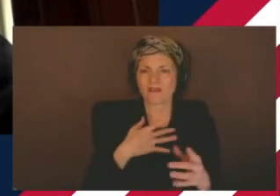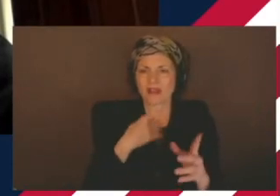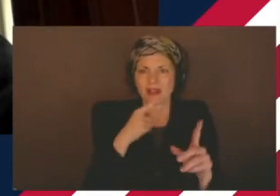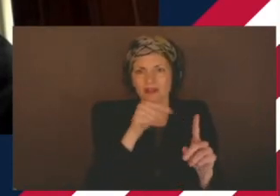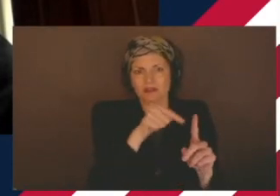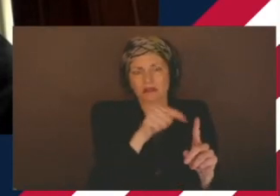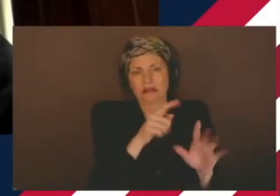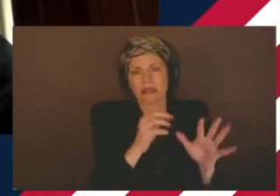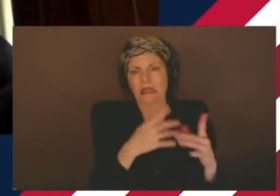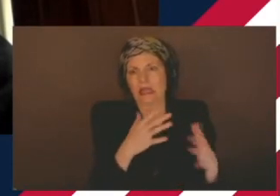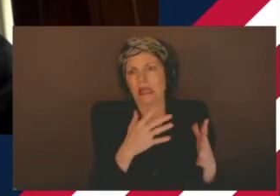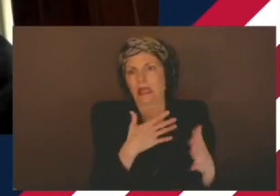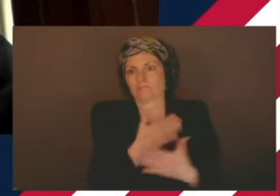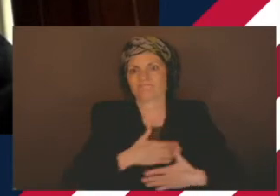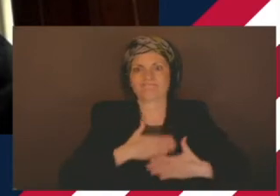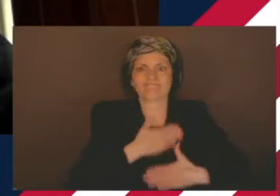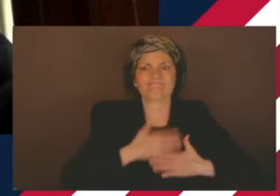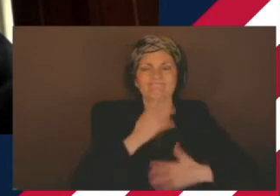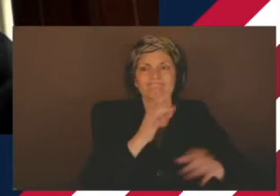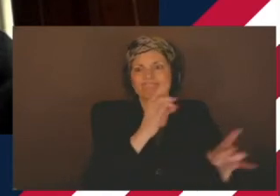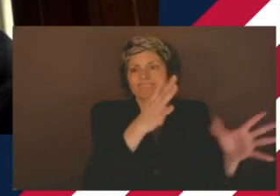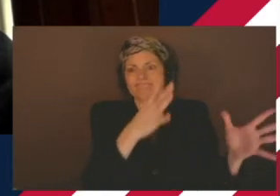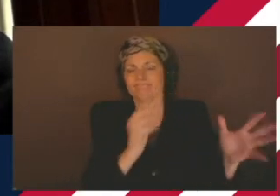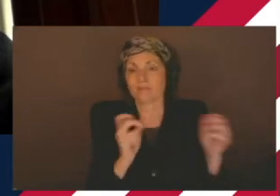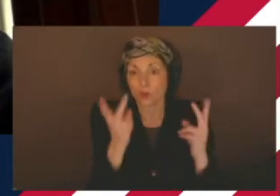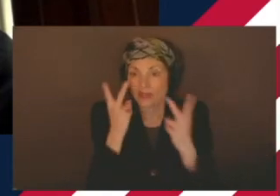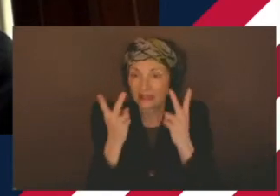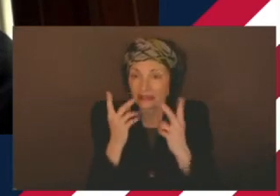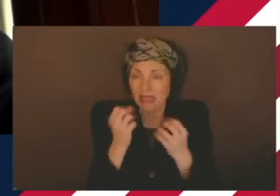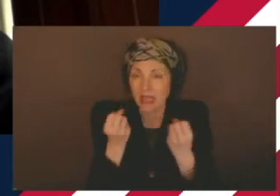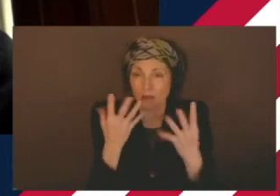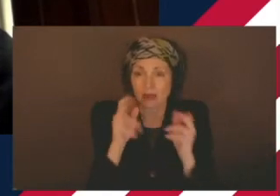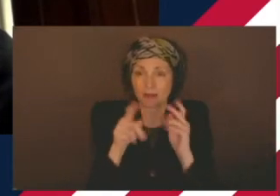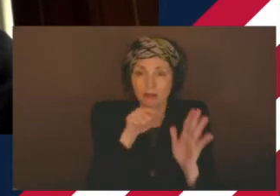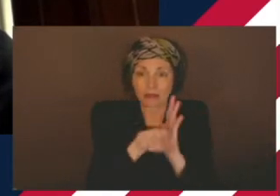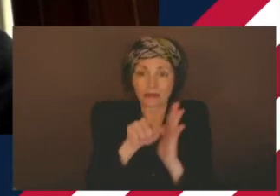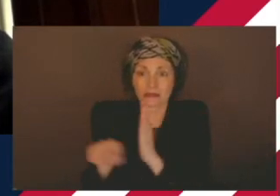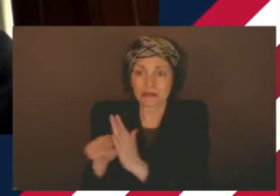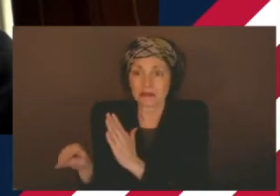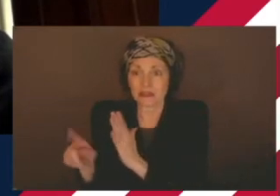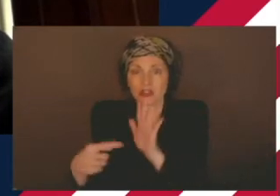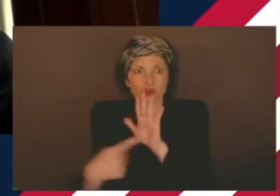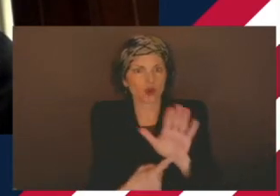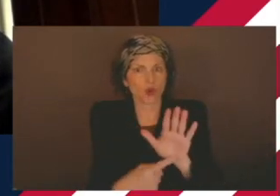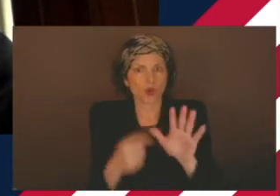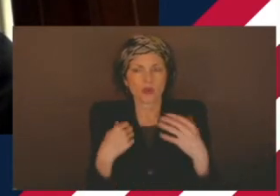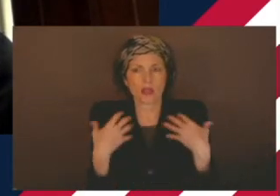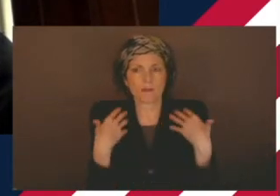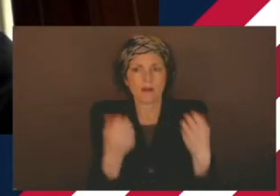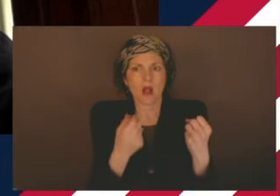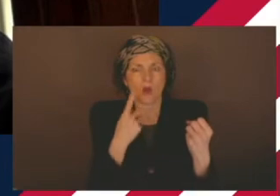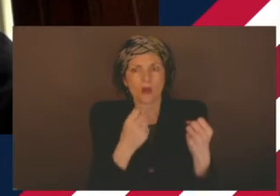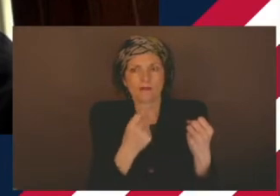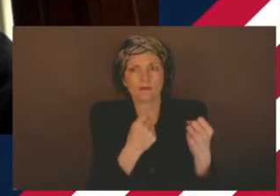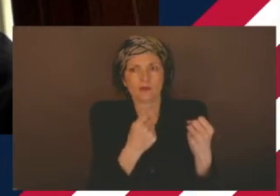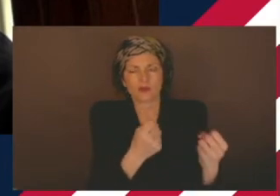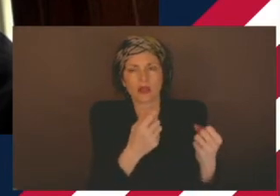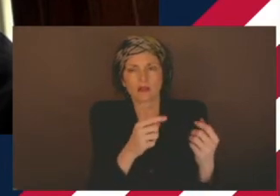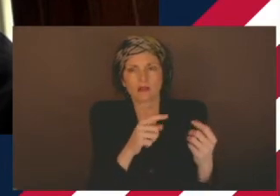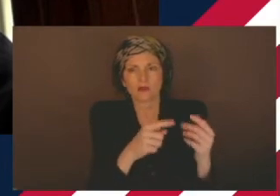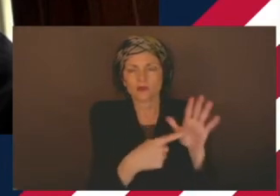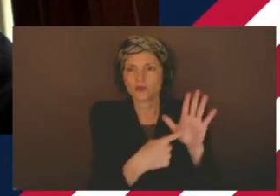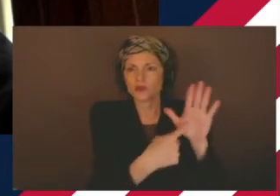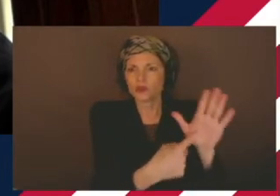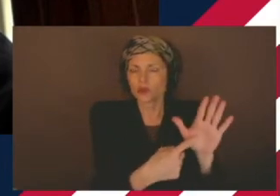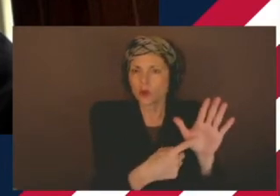1990 praise of the Tiananmen massacre as showing, quote, the power of strength, to his reported comments to Xi Jinping that building